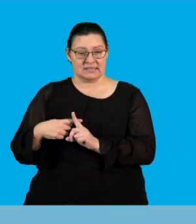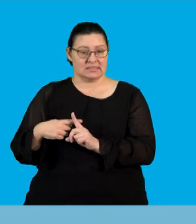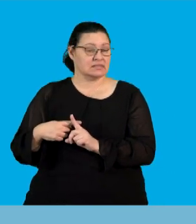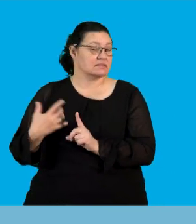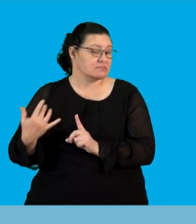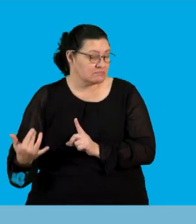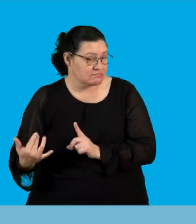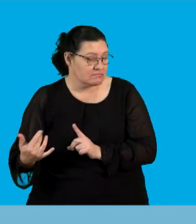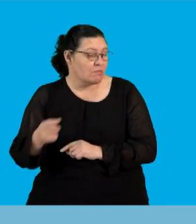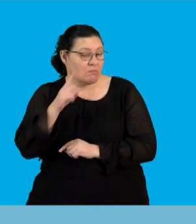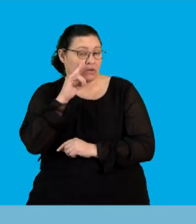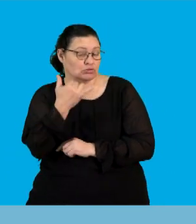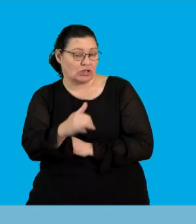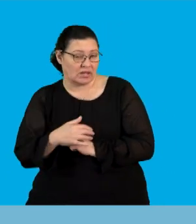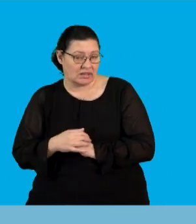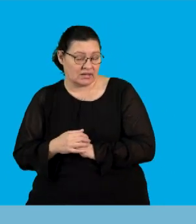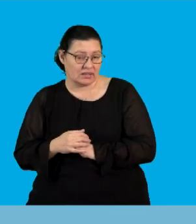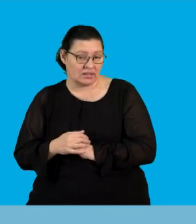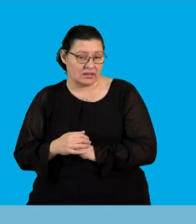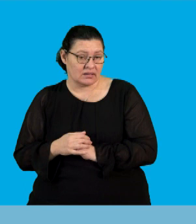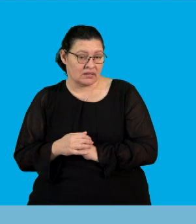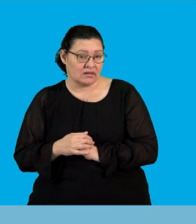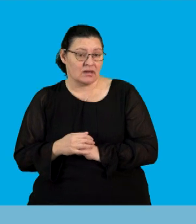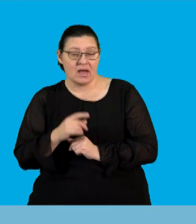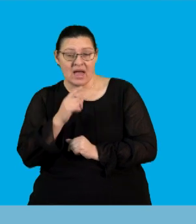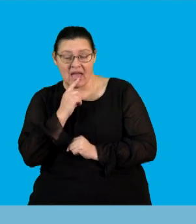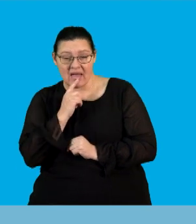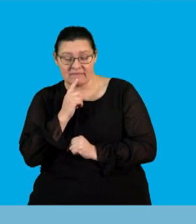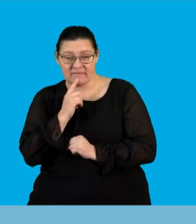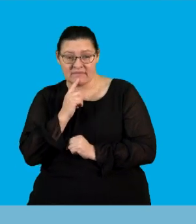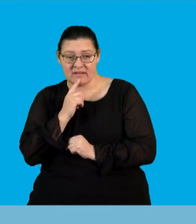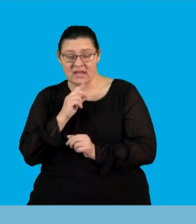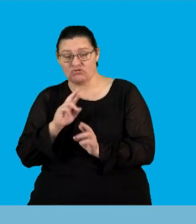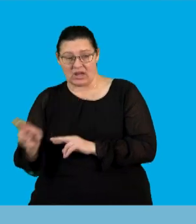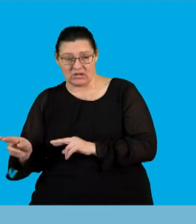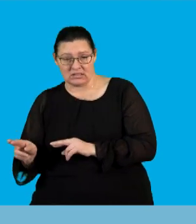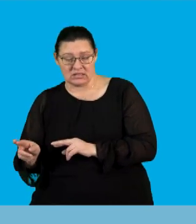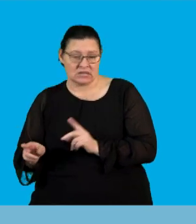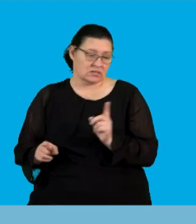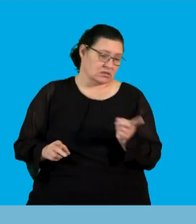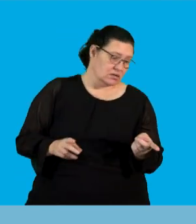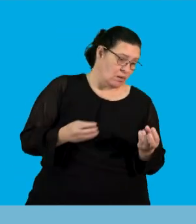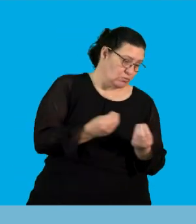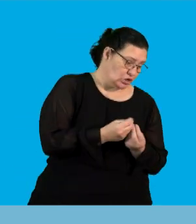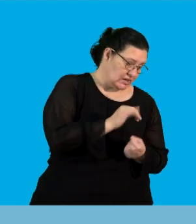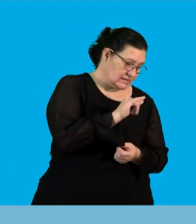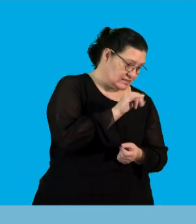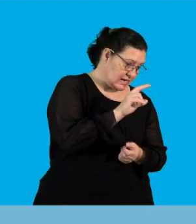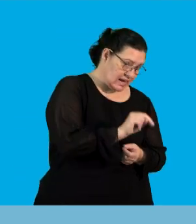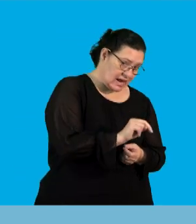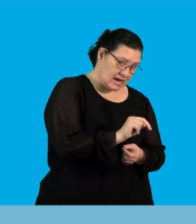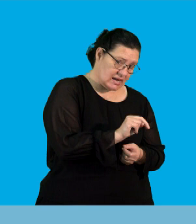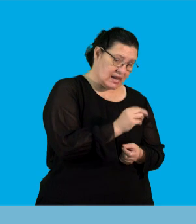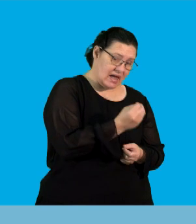ZnSO3 plus. So now we need to check if on the reactant side we had zinc and on the products also have